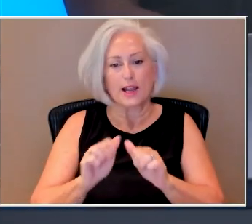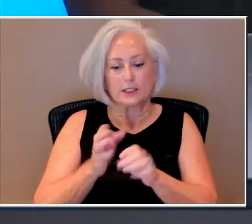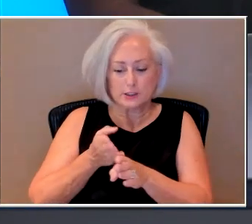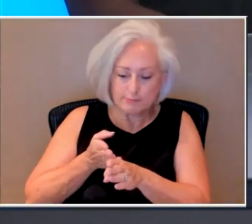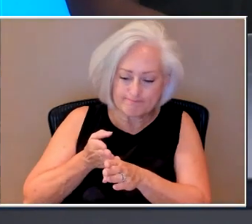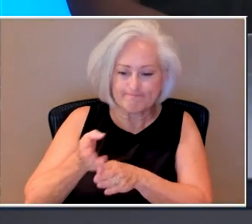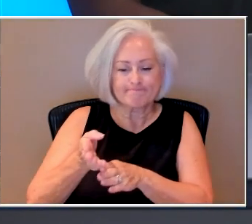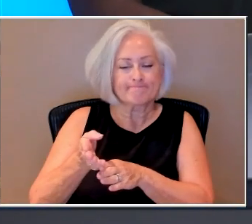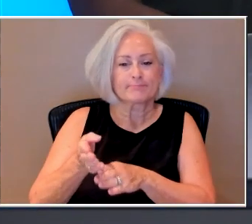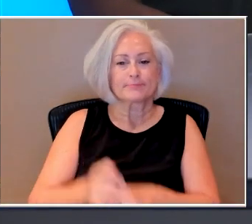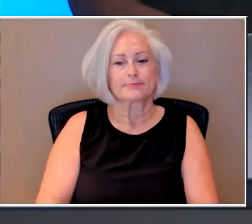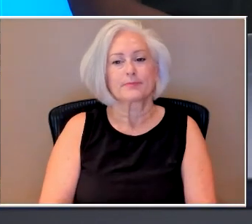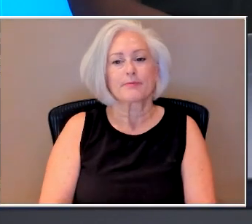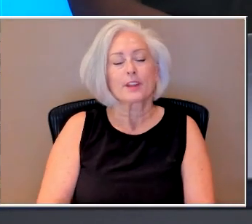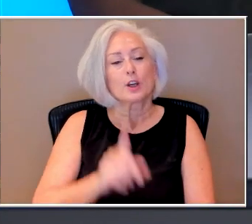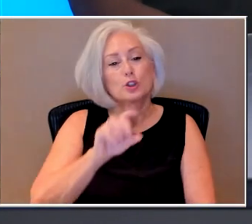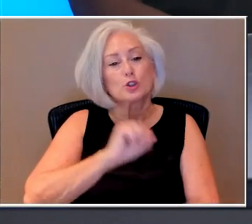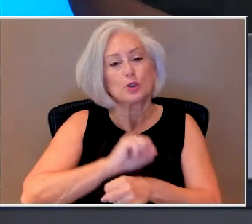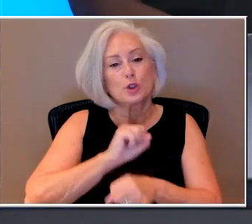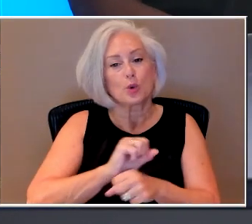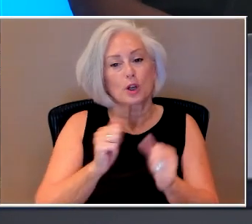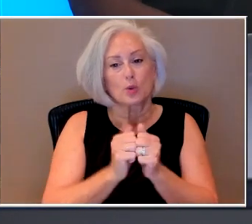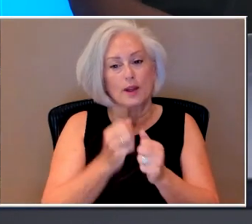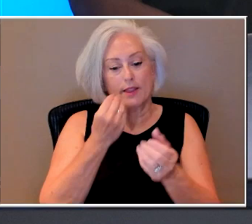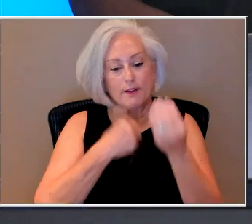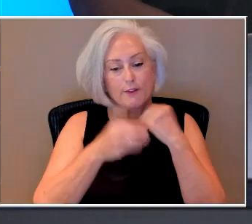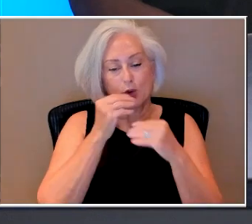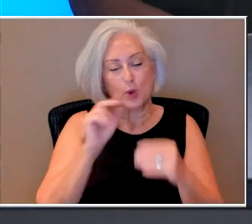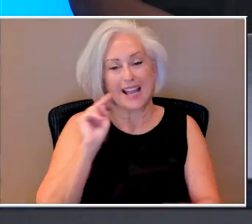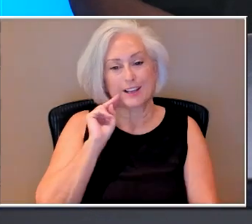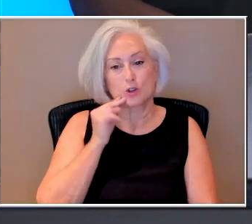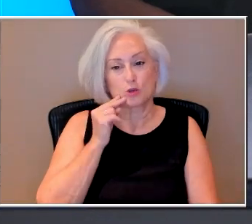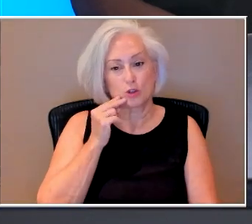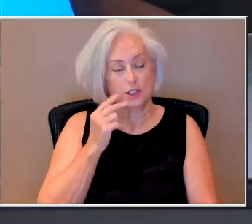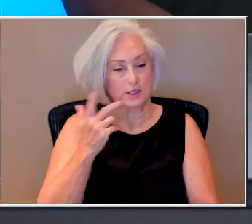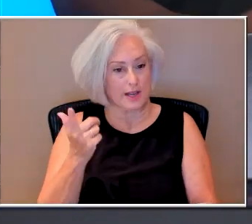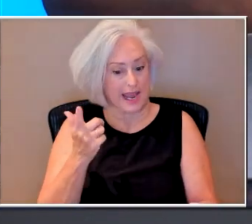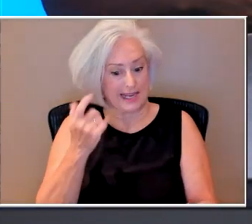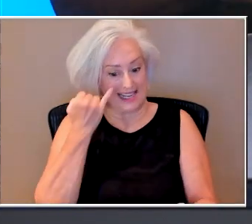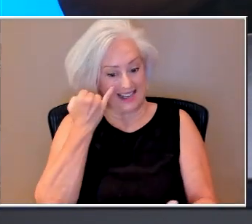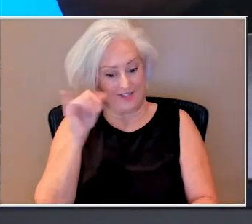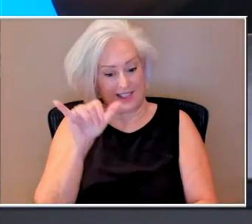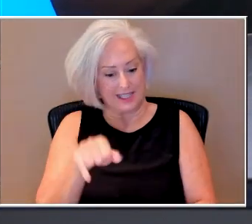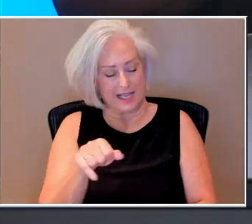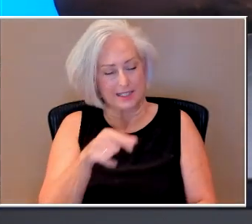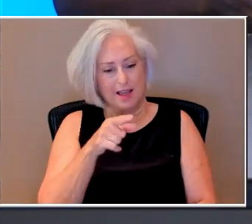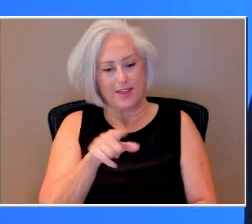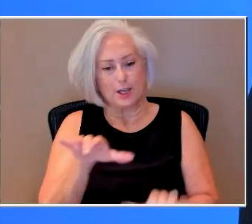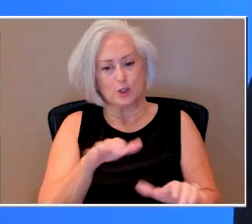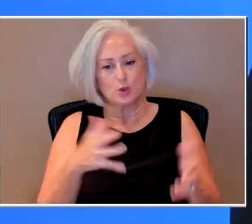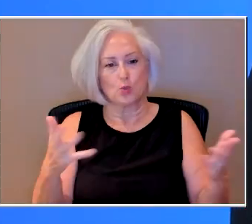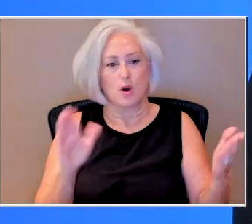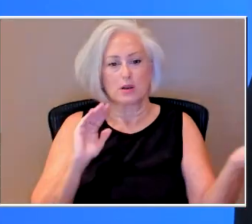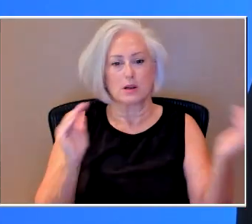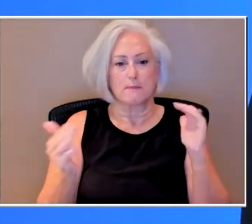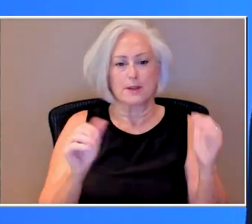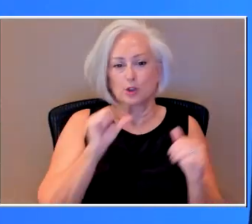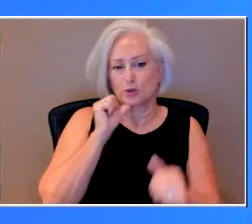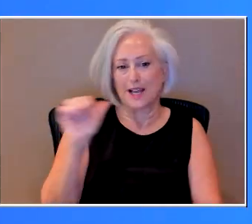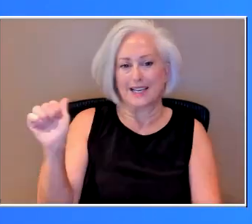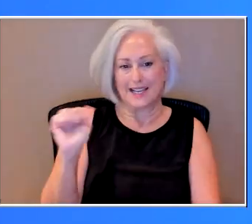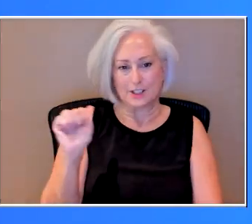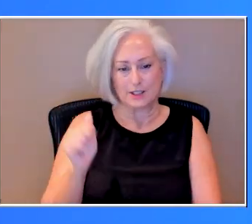with the kids on food and nutrition as well? And if you do, what should they be doing different than a non-athlete? So I am a certified strength and